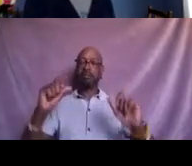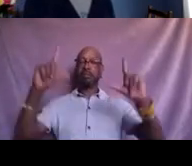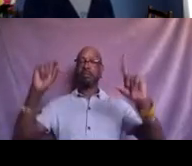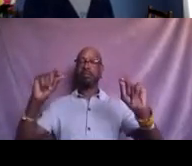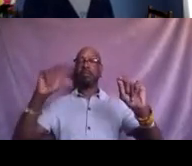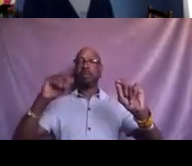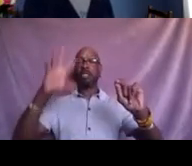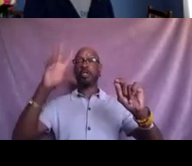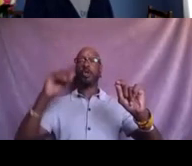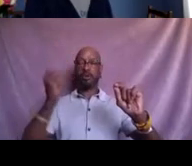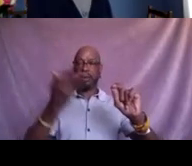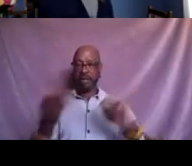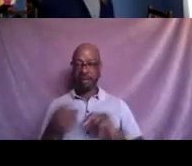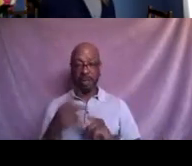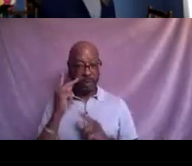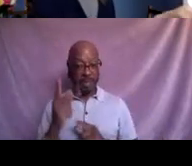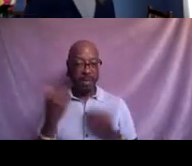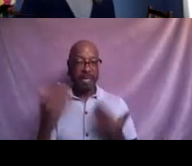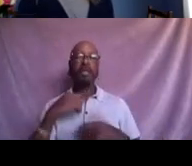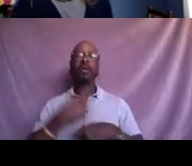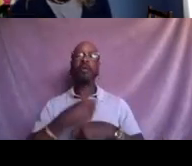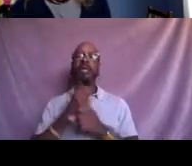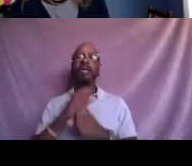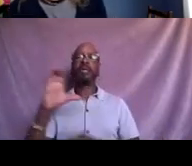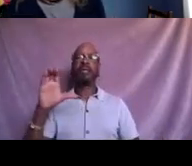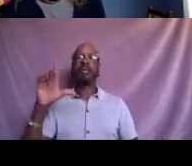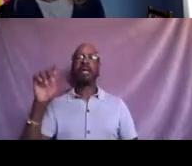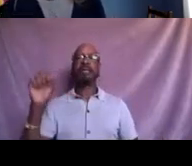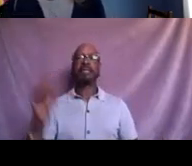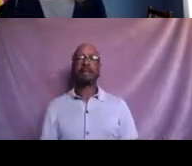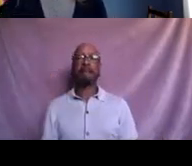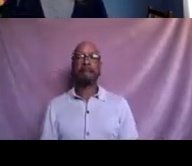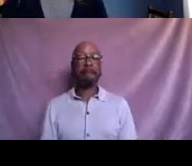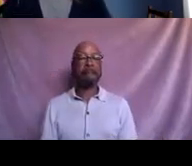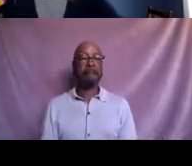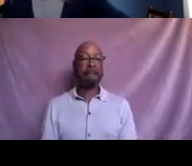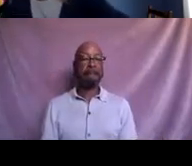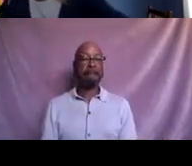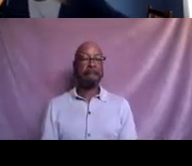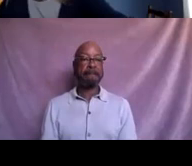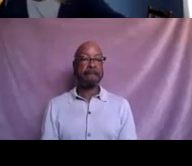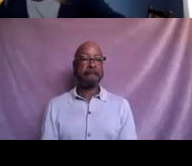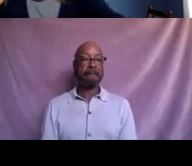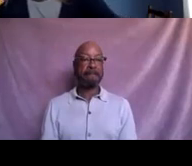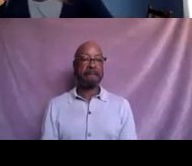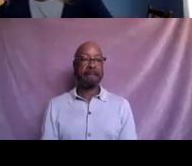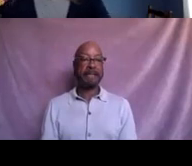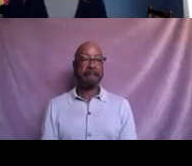that create class, I'm gonna you go ahead and create a class. And I'll pause and let you do that.